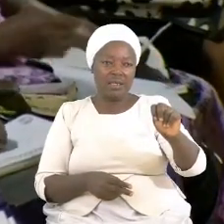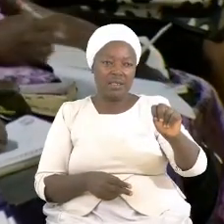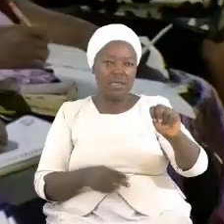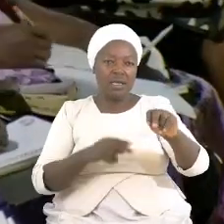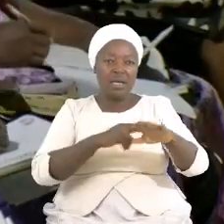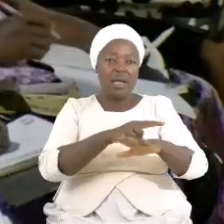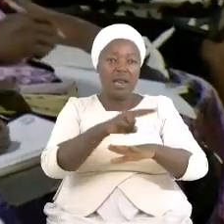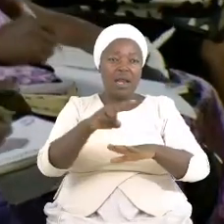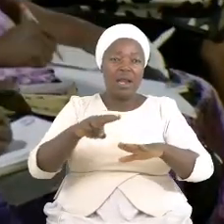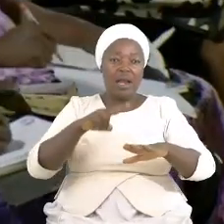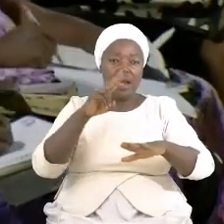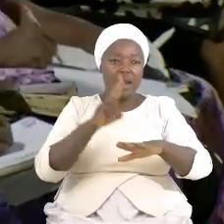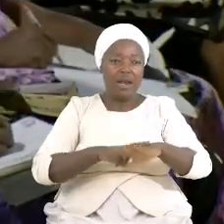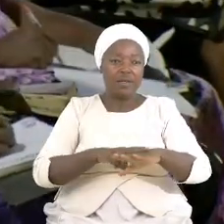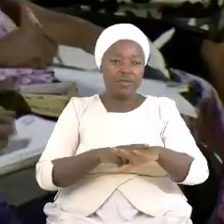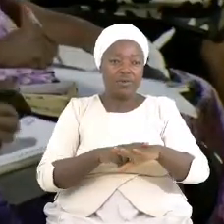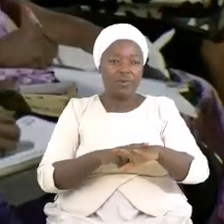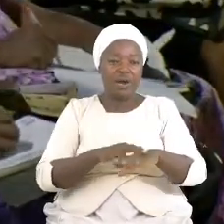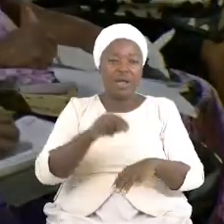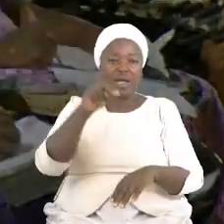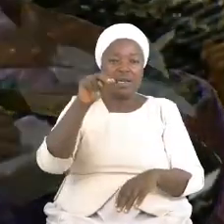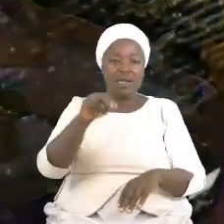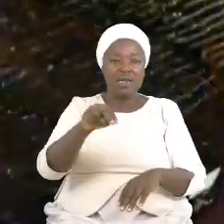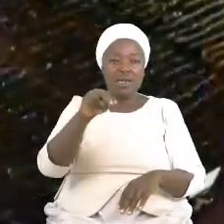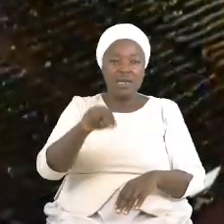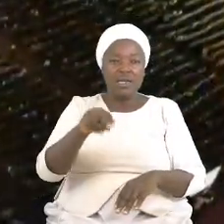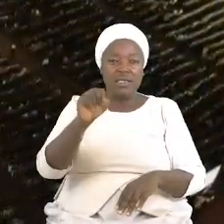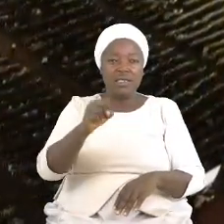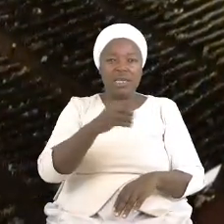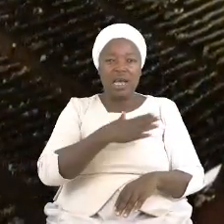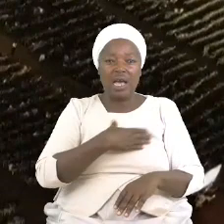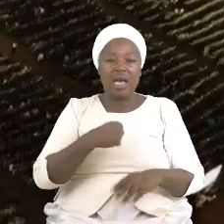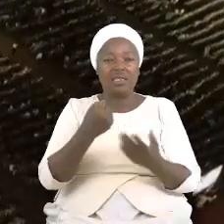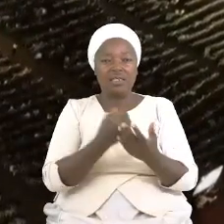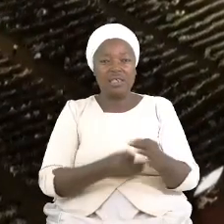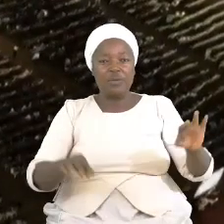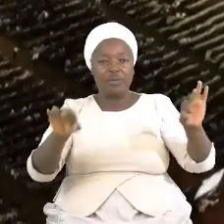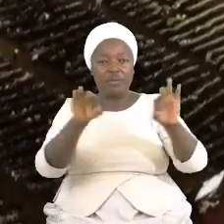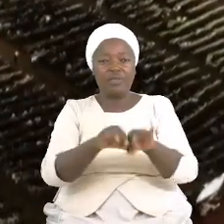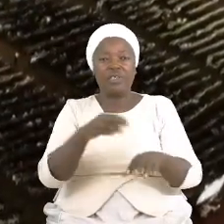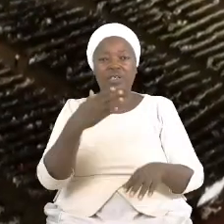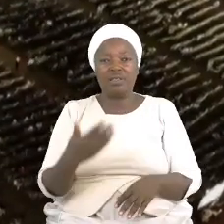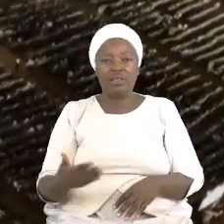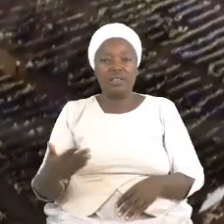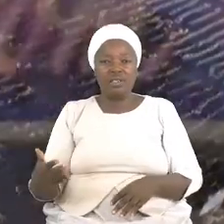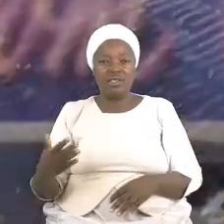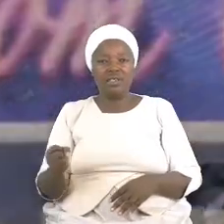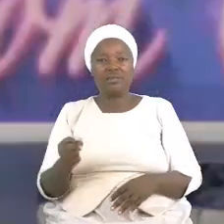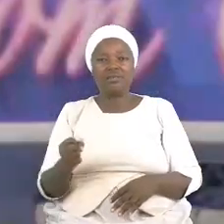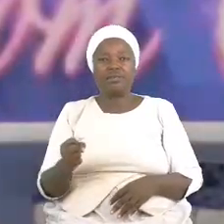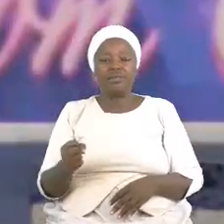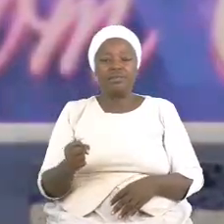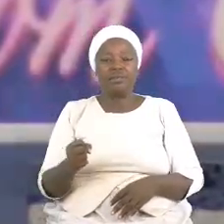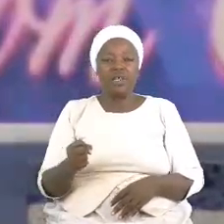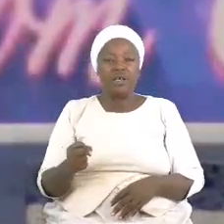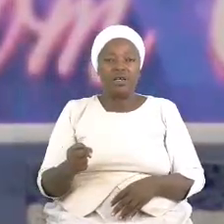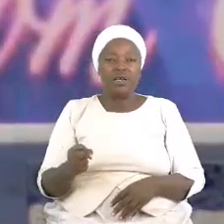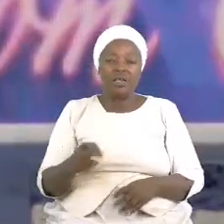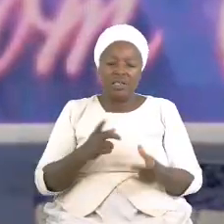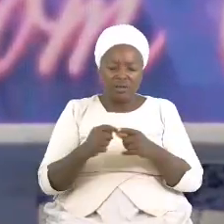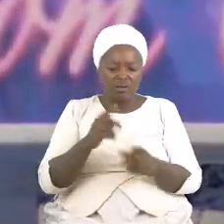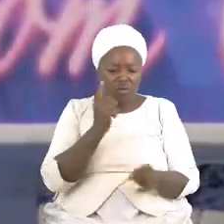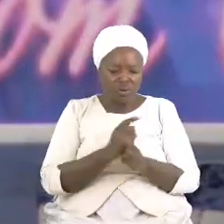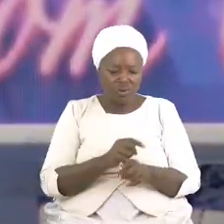and necessities. You look at your life, you just feel that emptiness, that you are not complete.